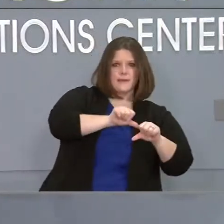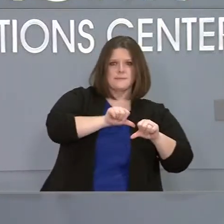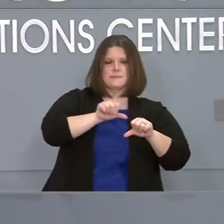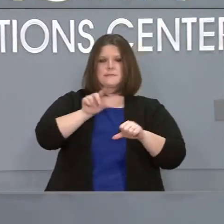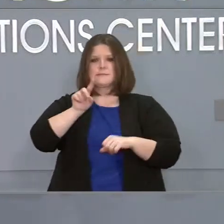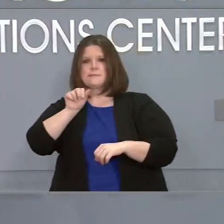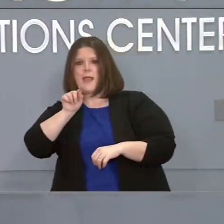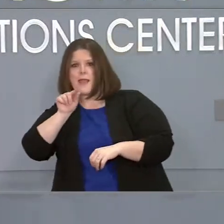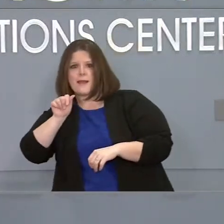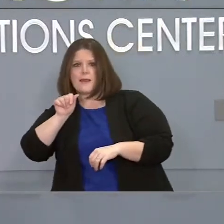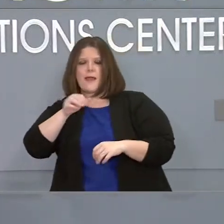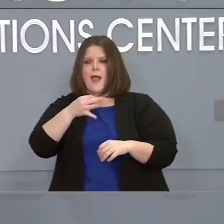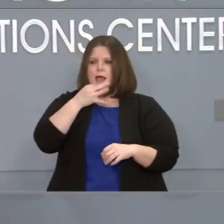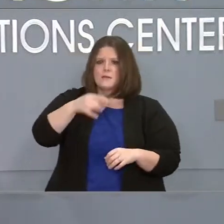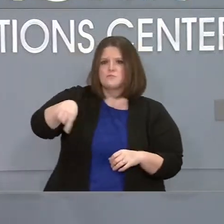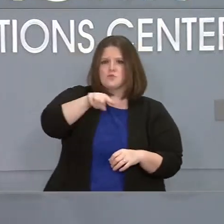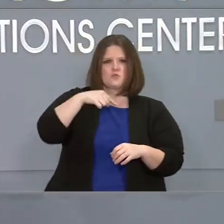that.